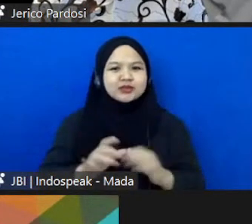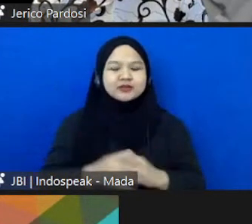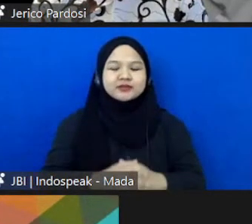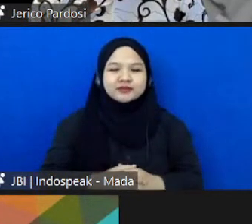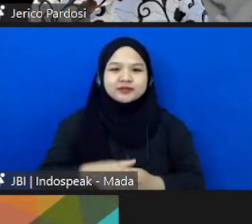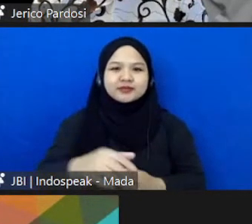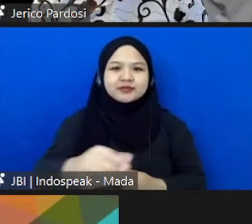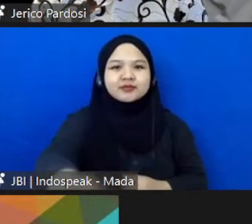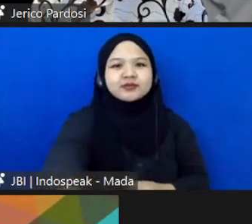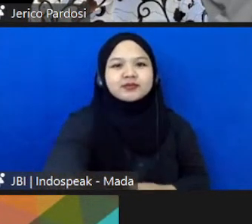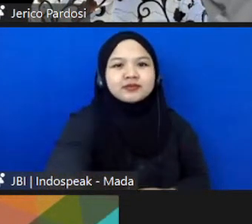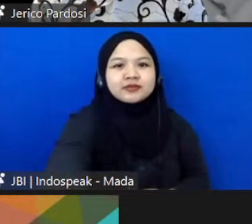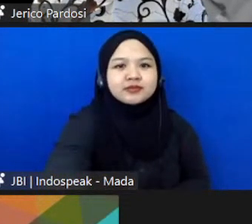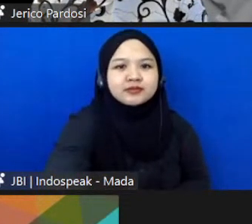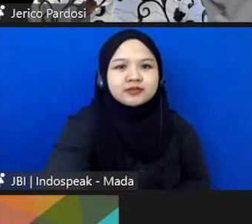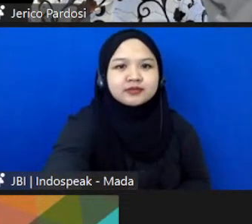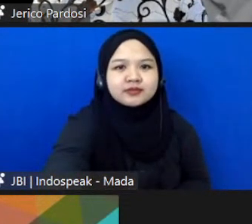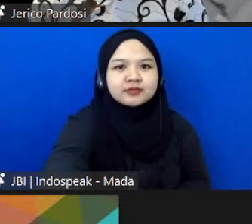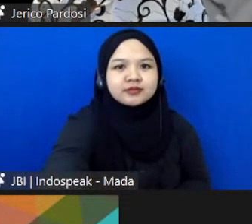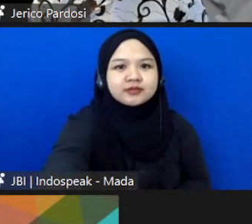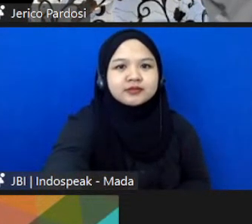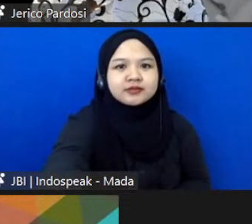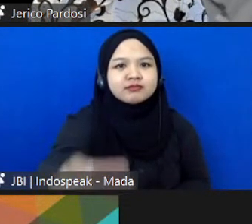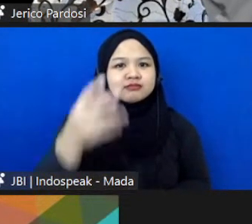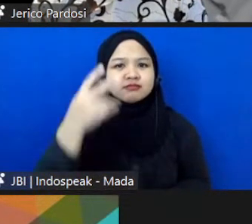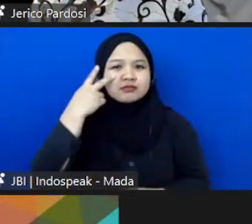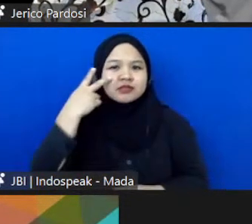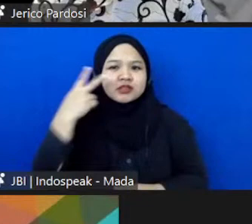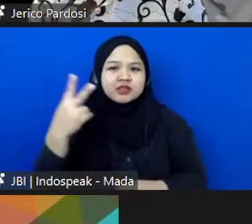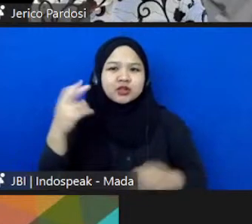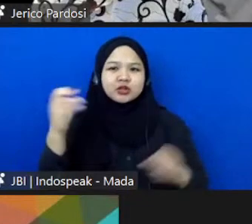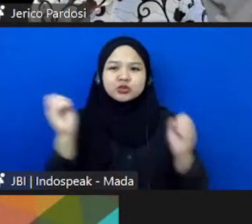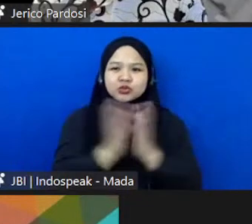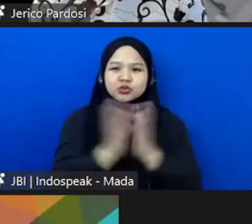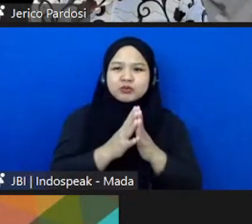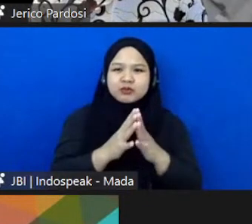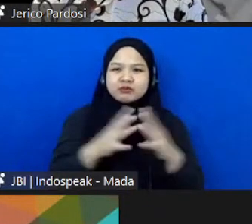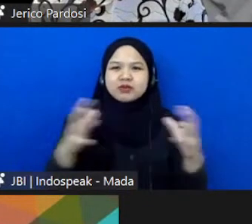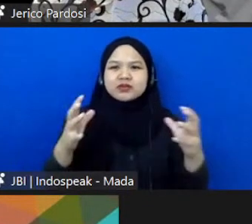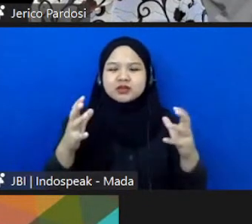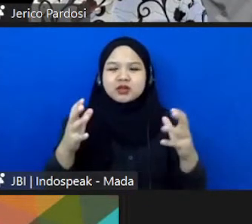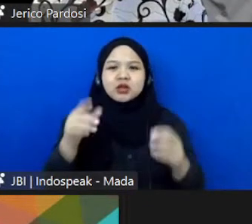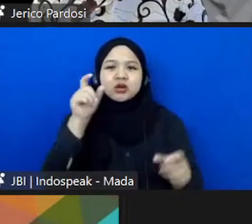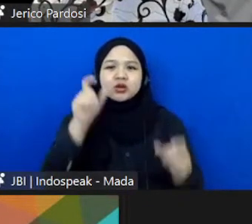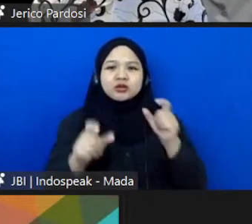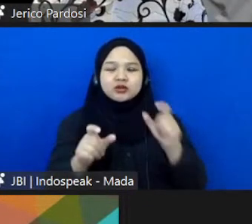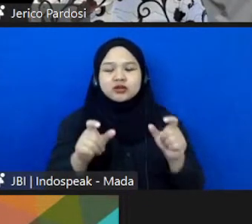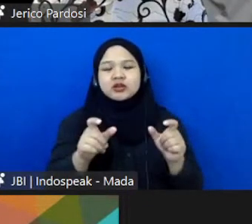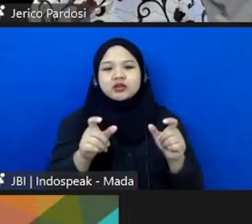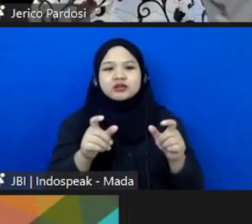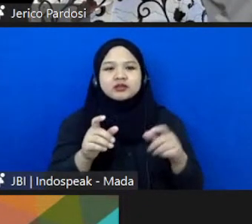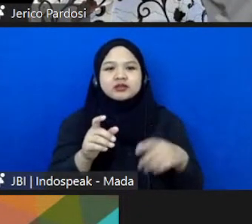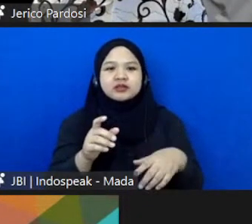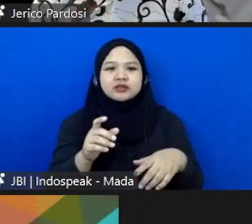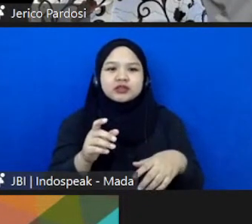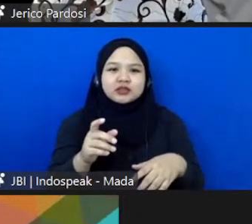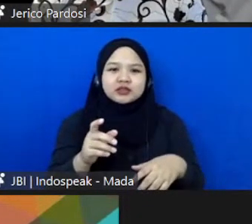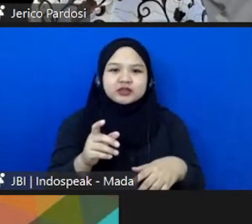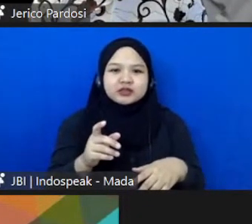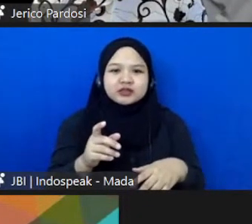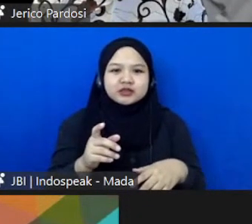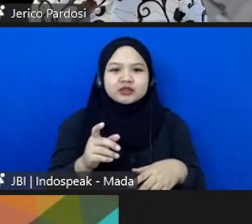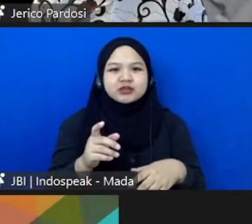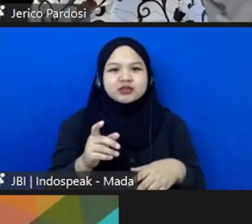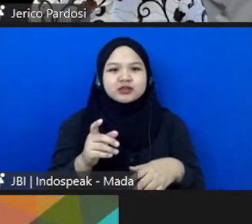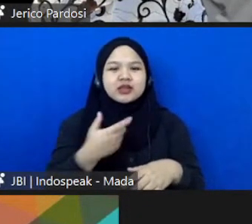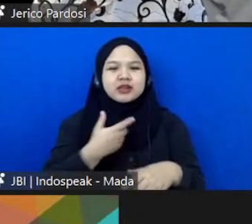Given the high numbers, we're looking at the equivalent of the Australian population suffering from clinically relevant anxiety and the incredible burden that you